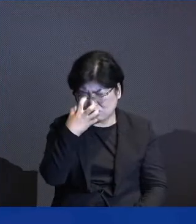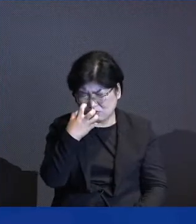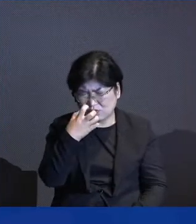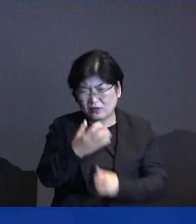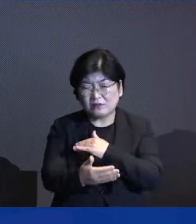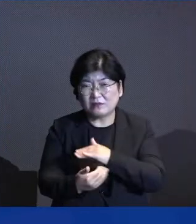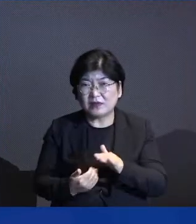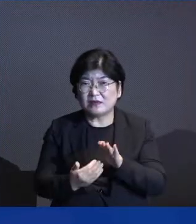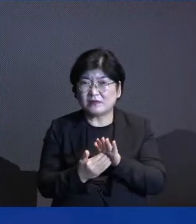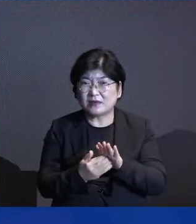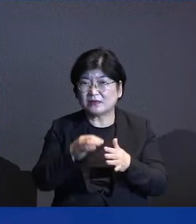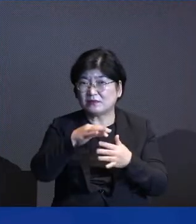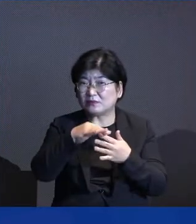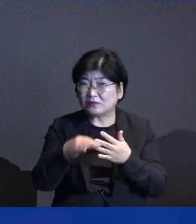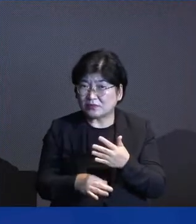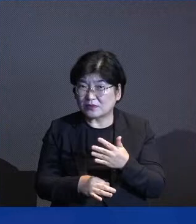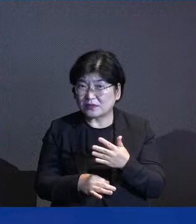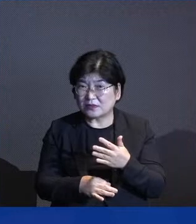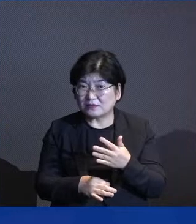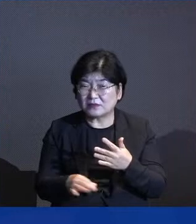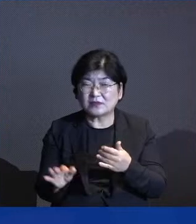and meditation.